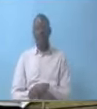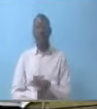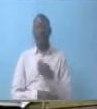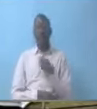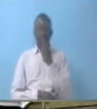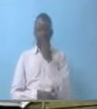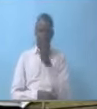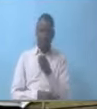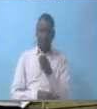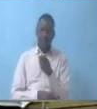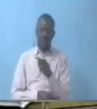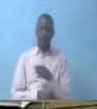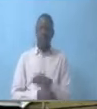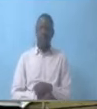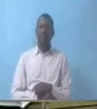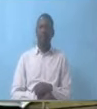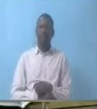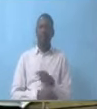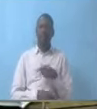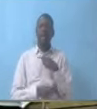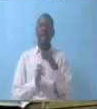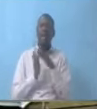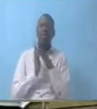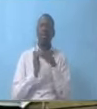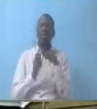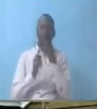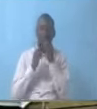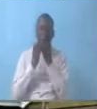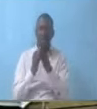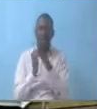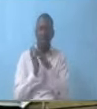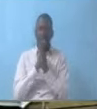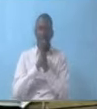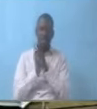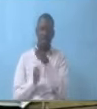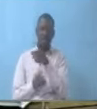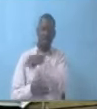charge against the accused.